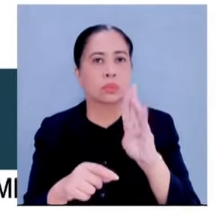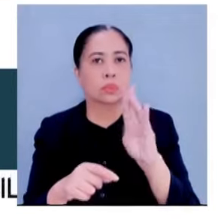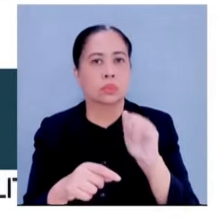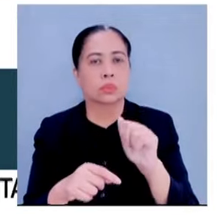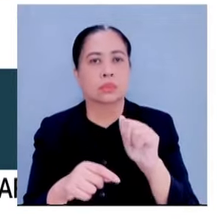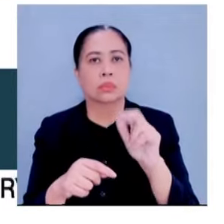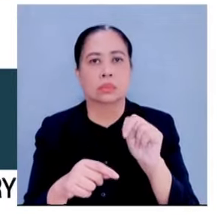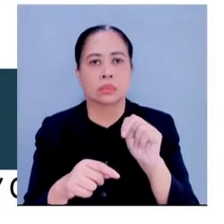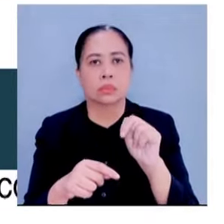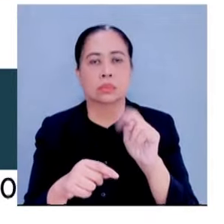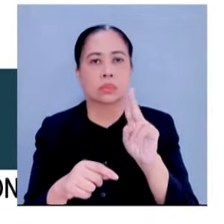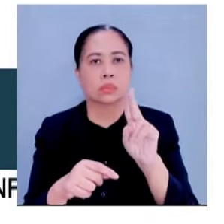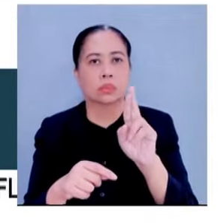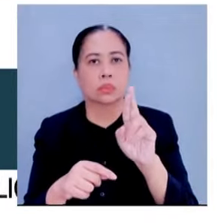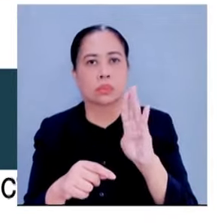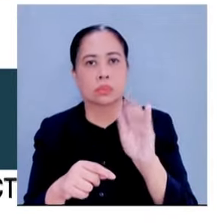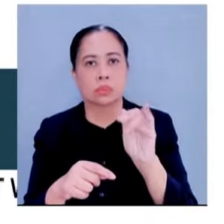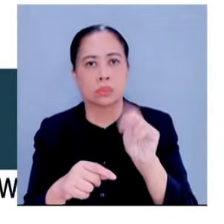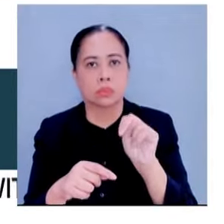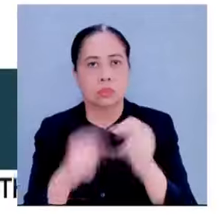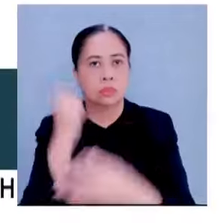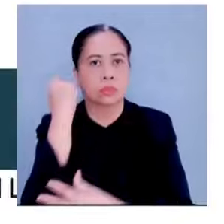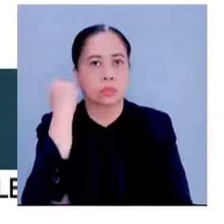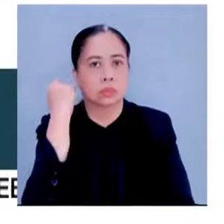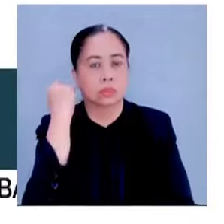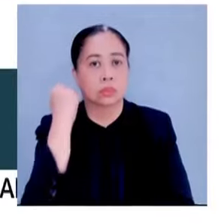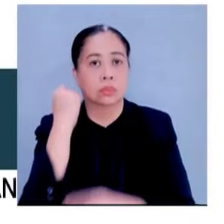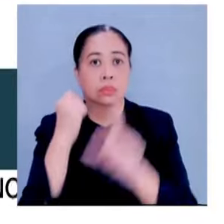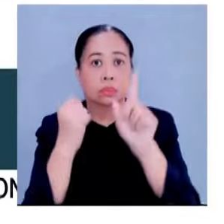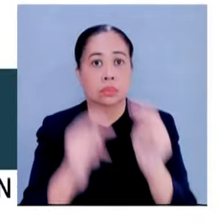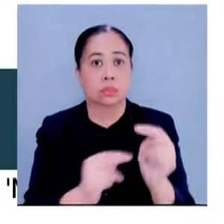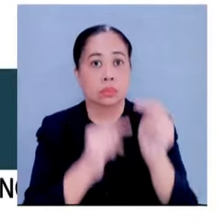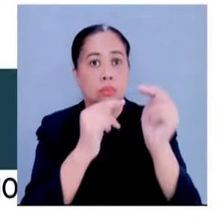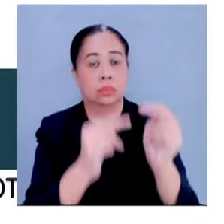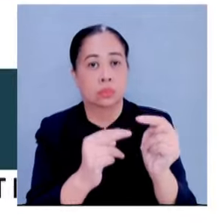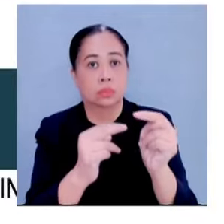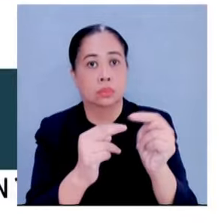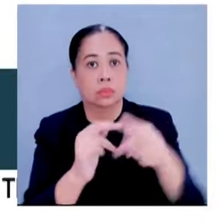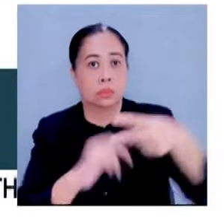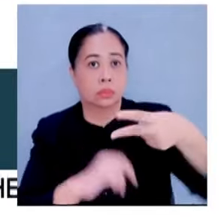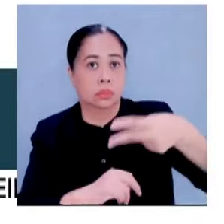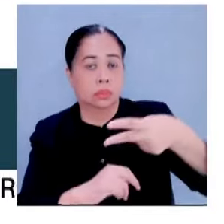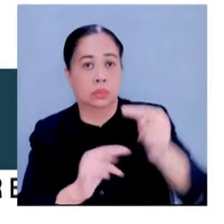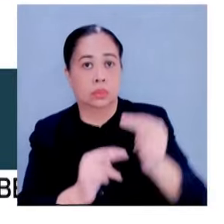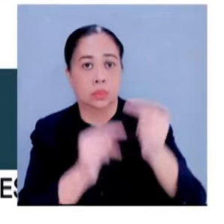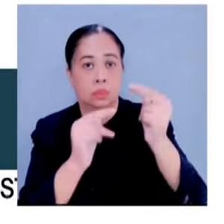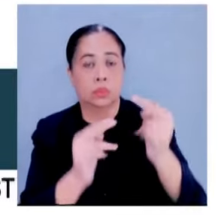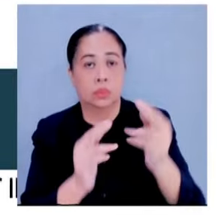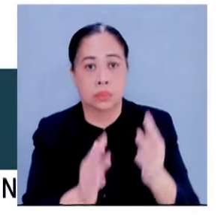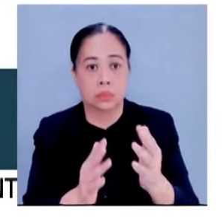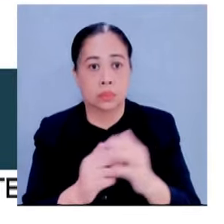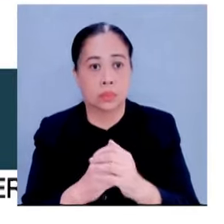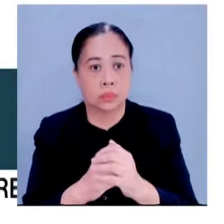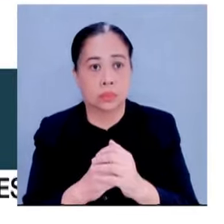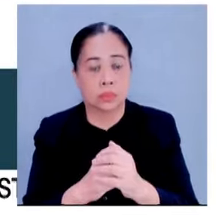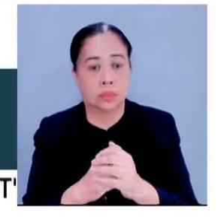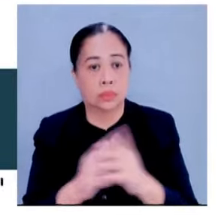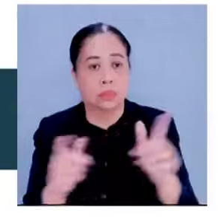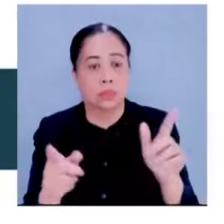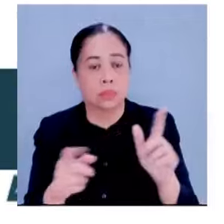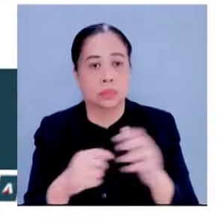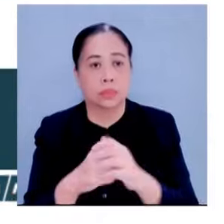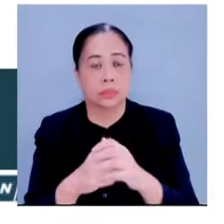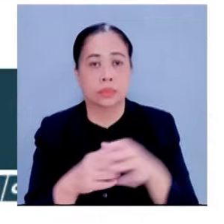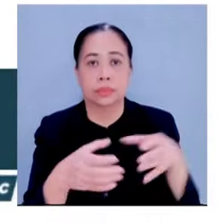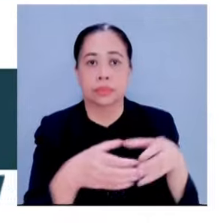and urban poor. And that's why one of the nominees, the second nominee, is IP